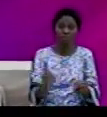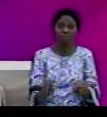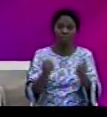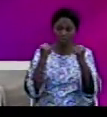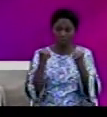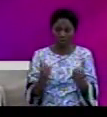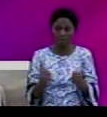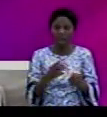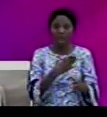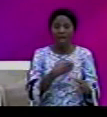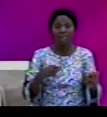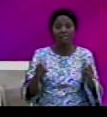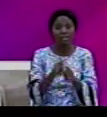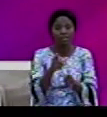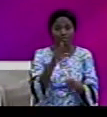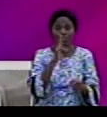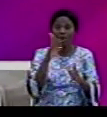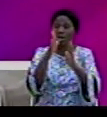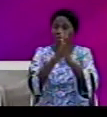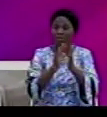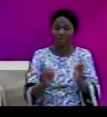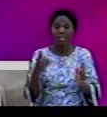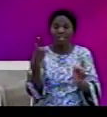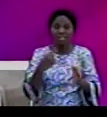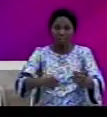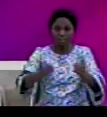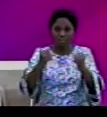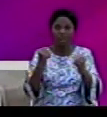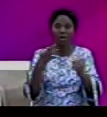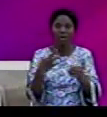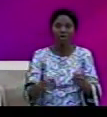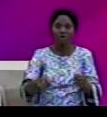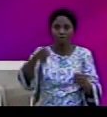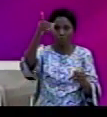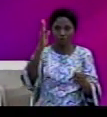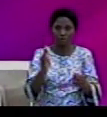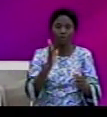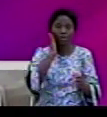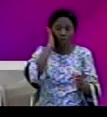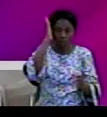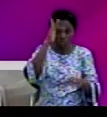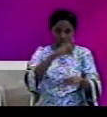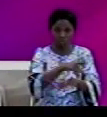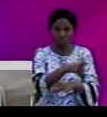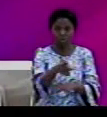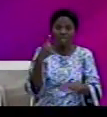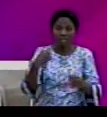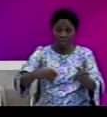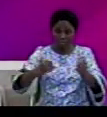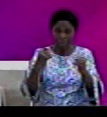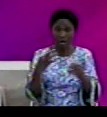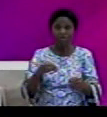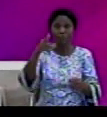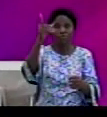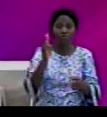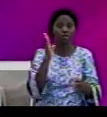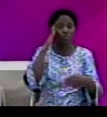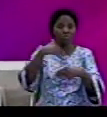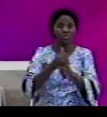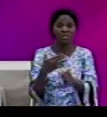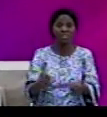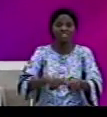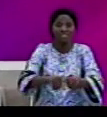And as you're praying, the power of God will touch you. The power of God will make a difference in your